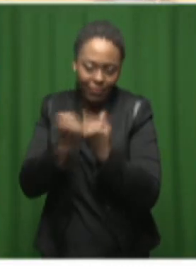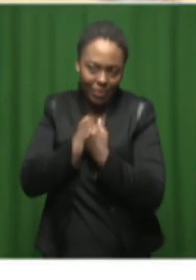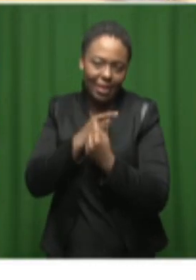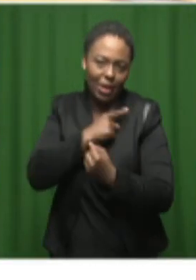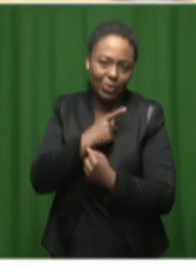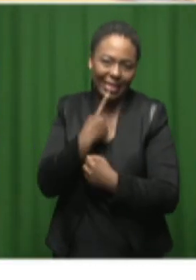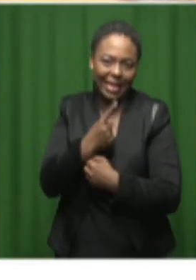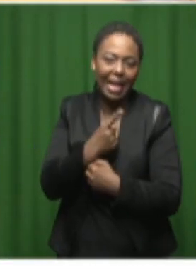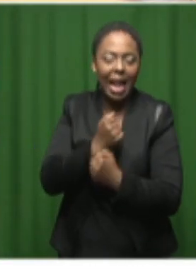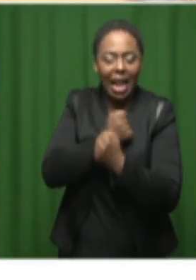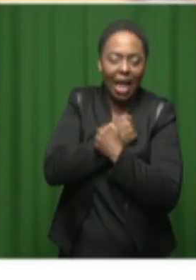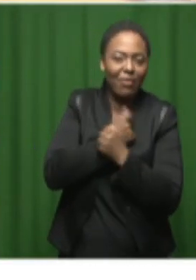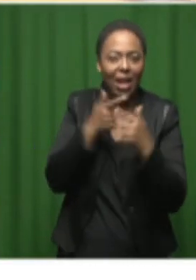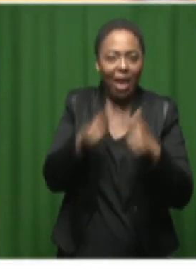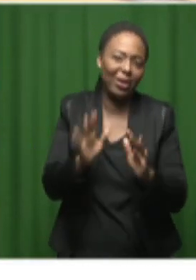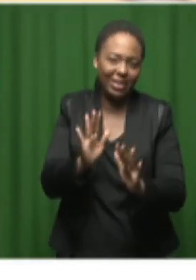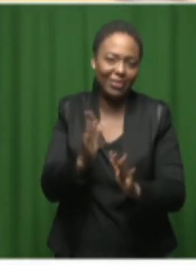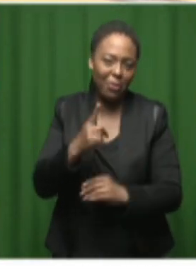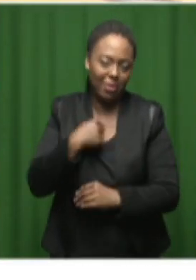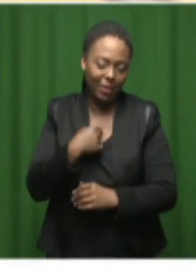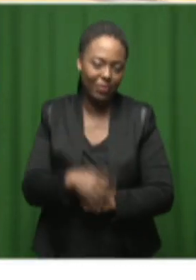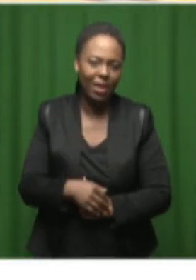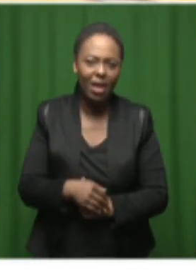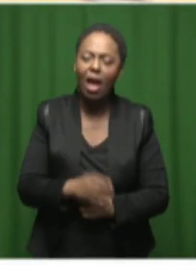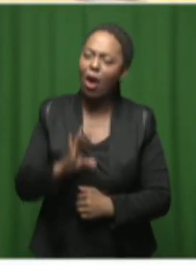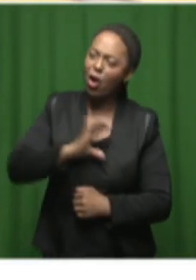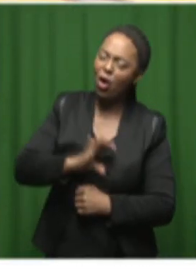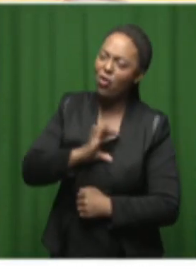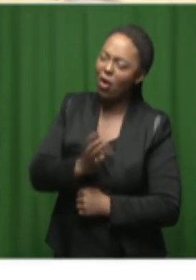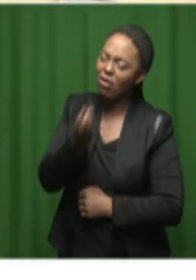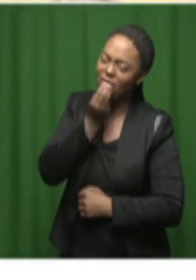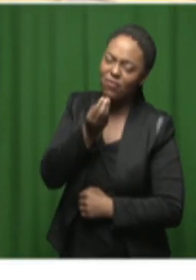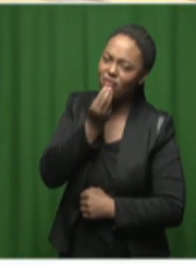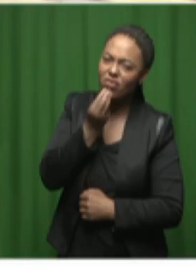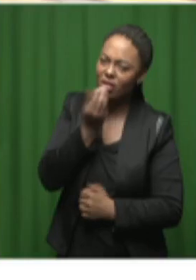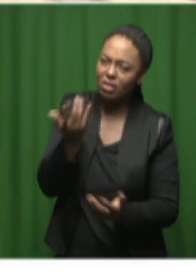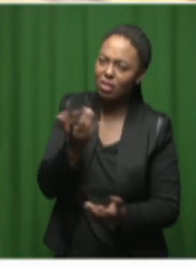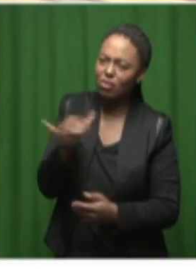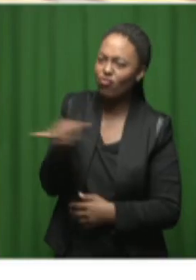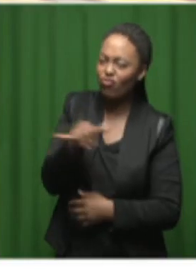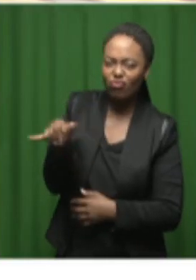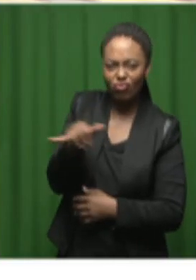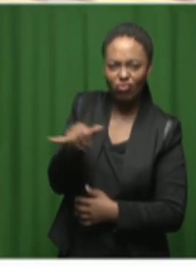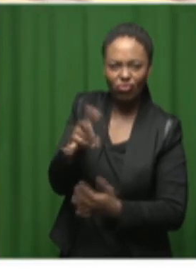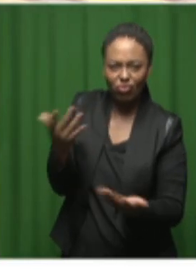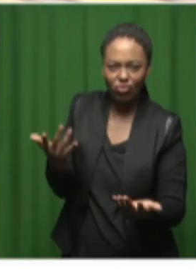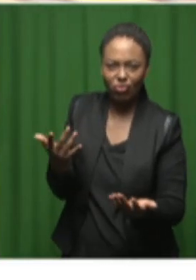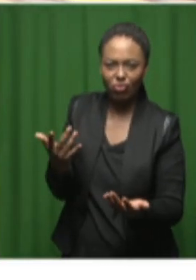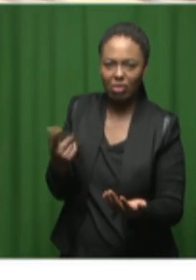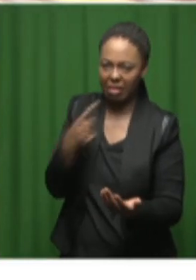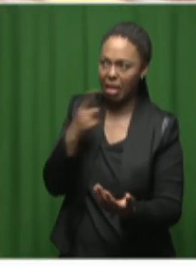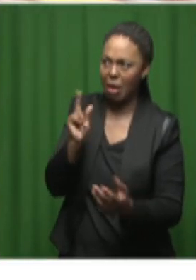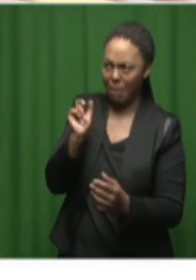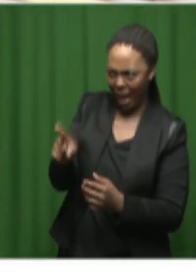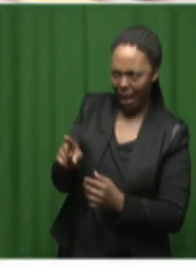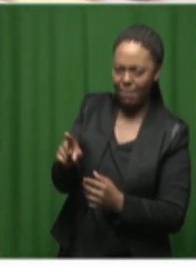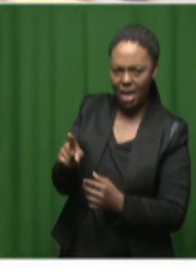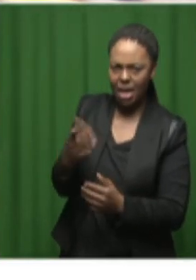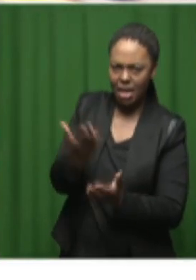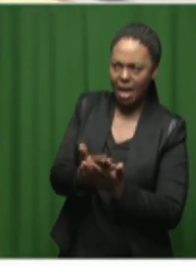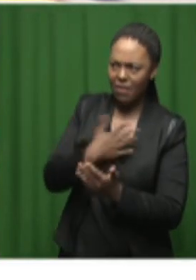love language for me. Okay. And let's talk about comfort food. What's your go-to hug me kind of food?